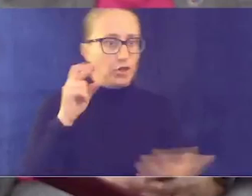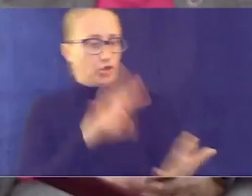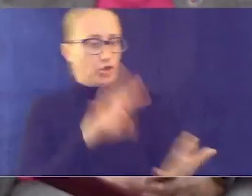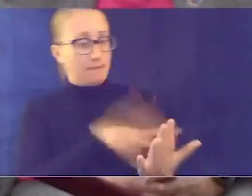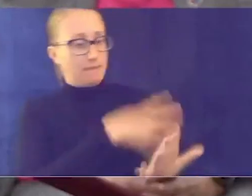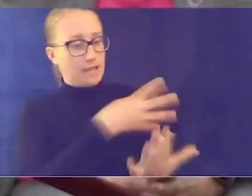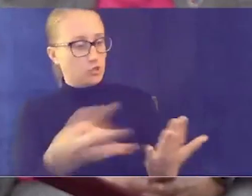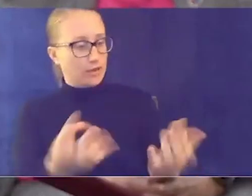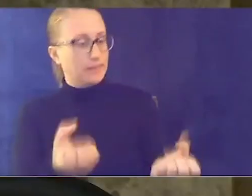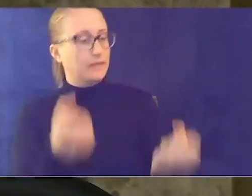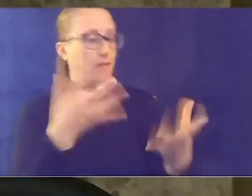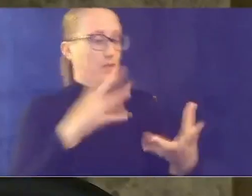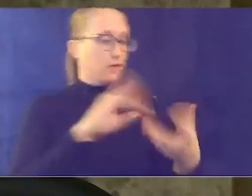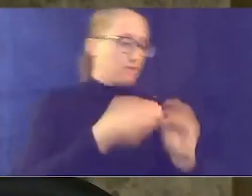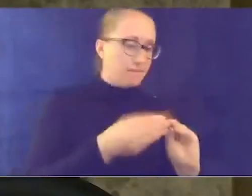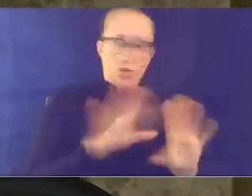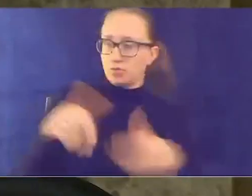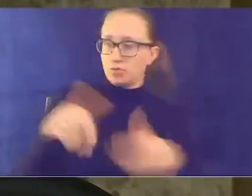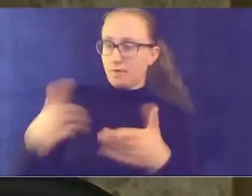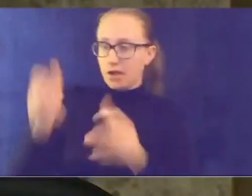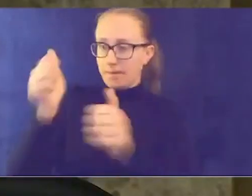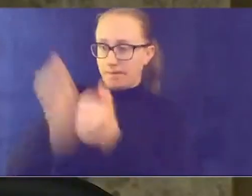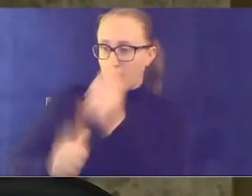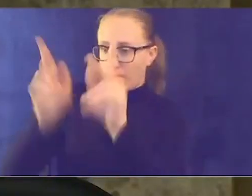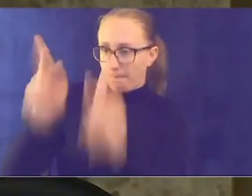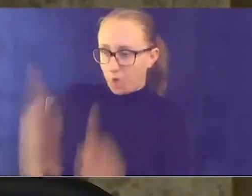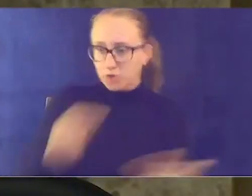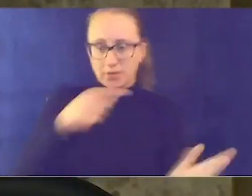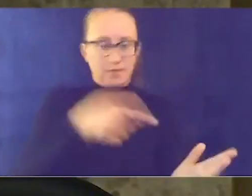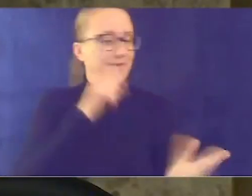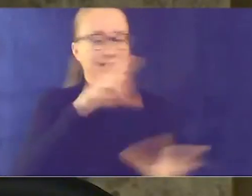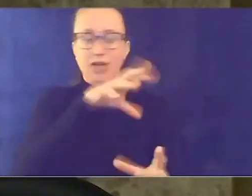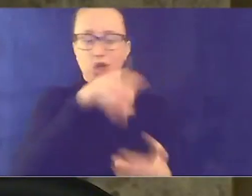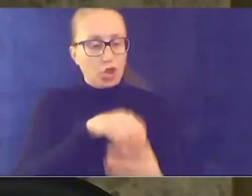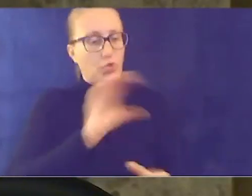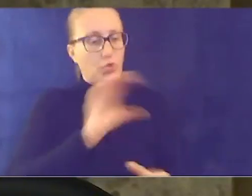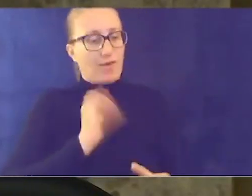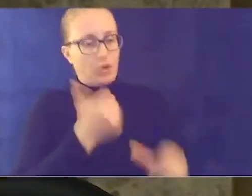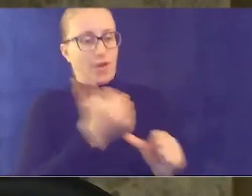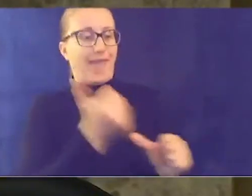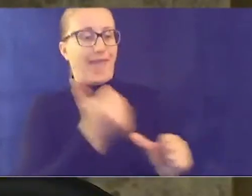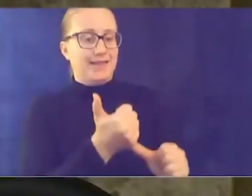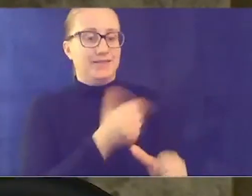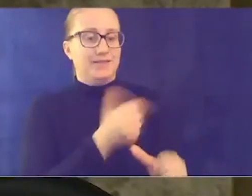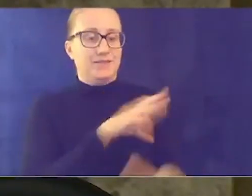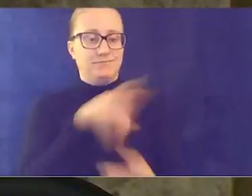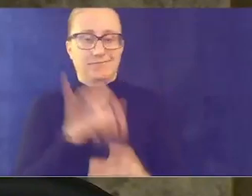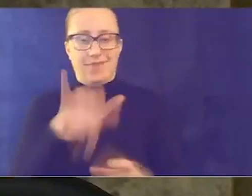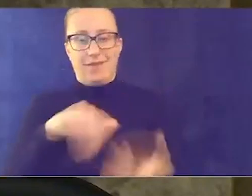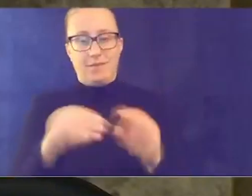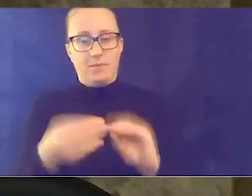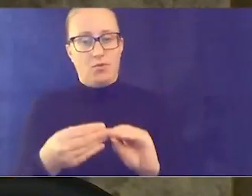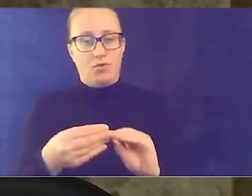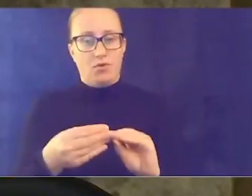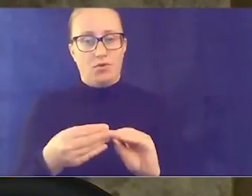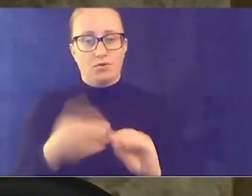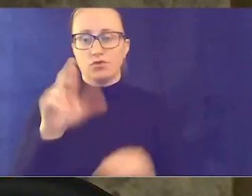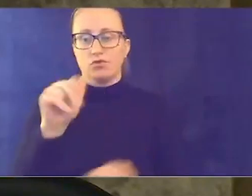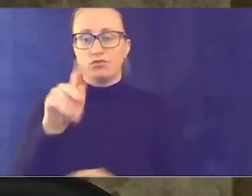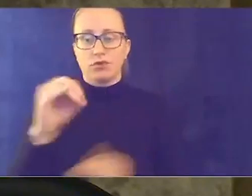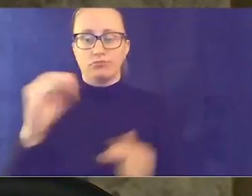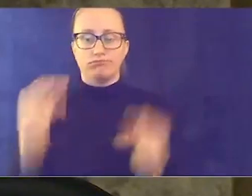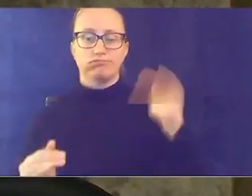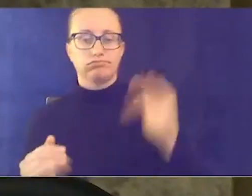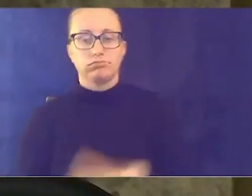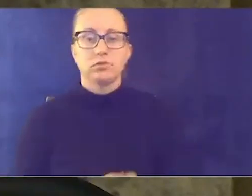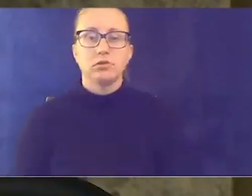counted. I think we should move CMS out of Washington into Poughkeepsie or Bozeman,